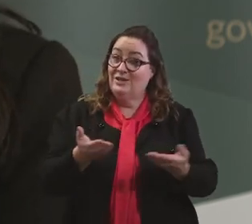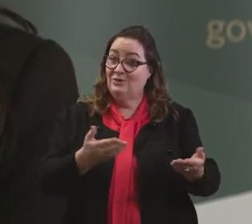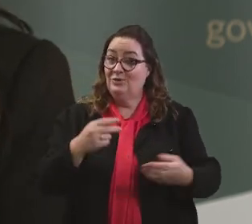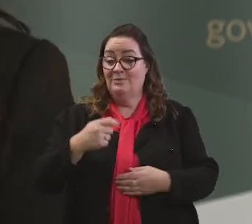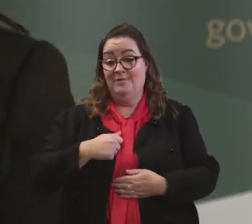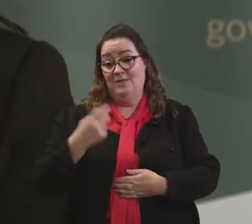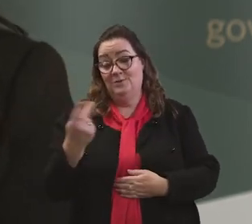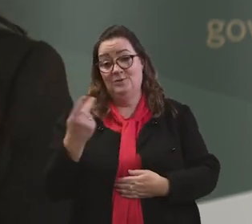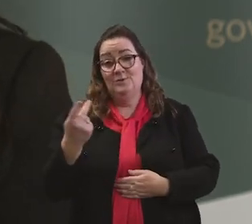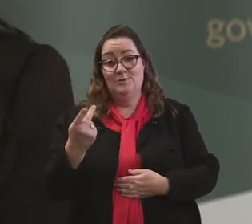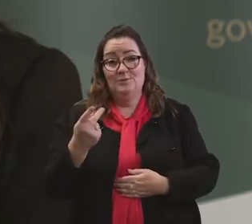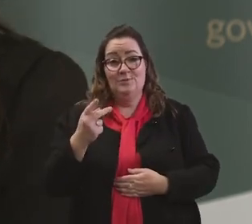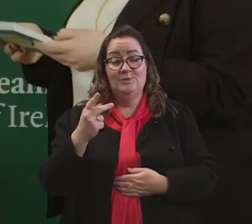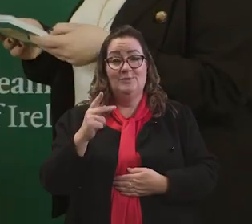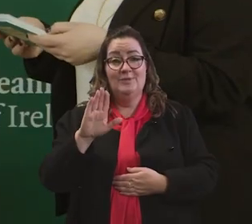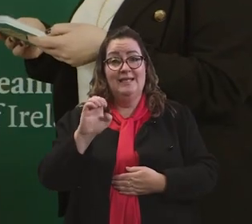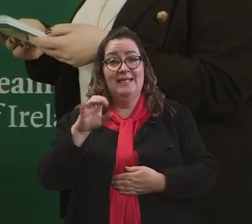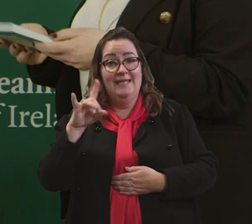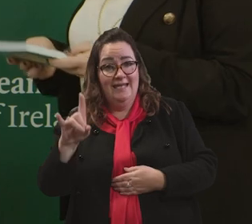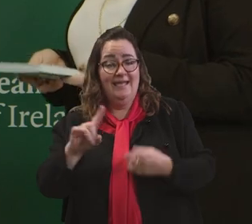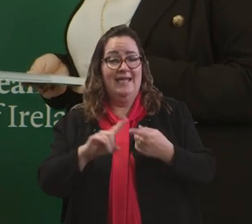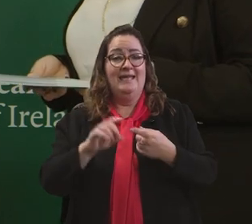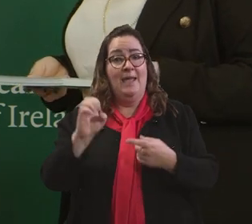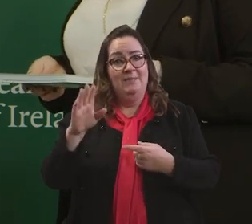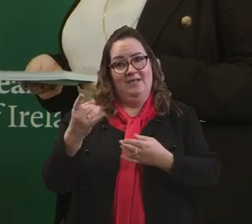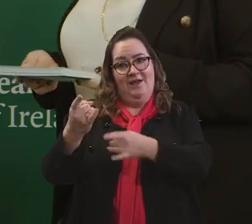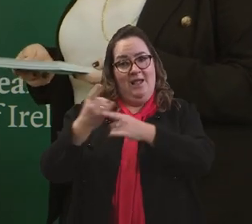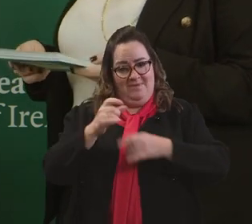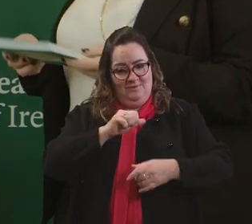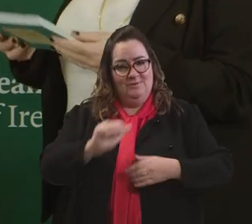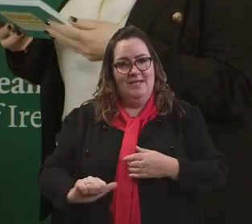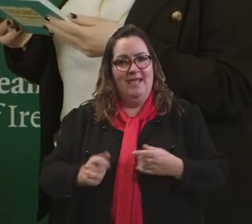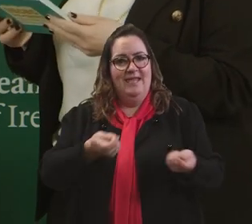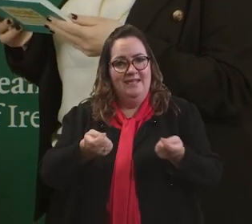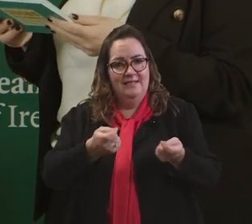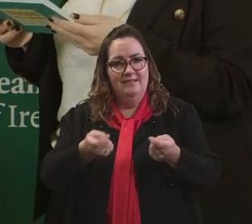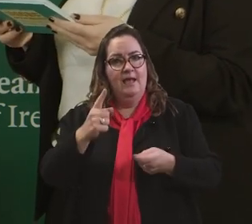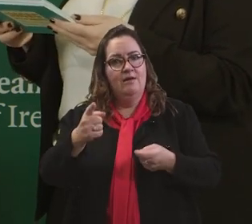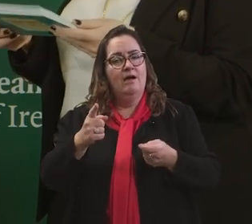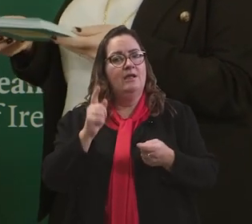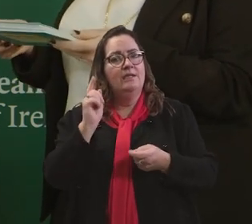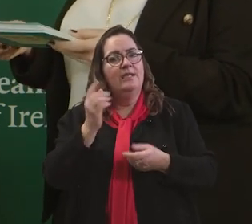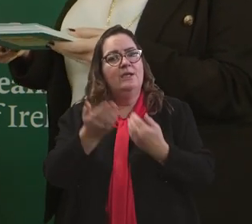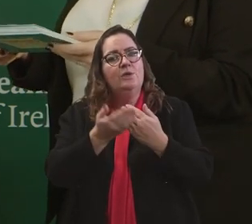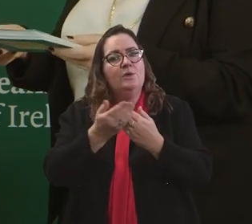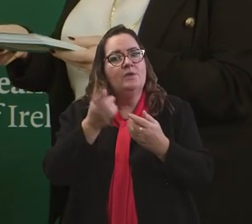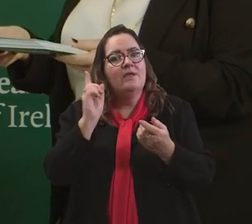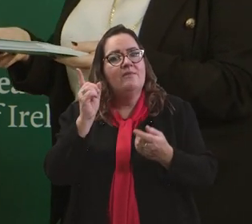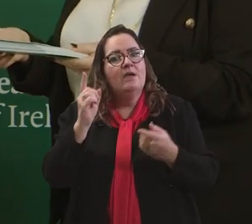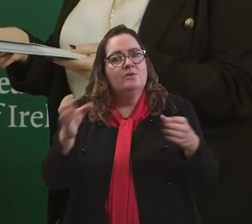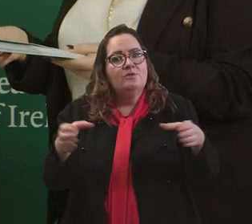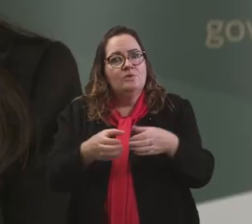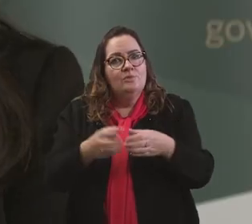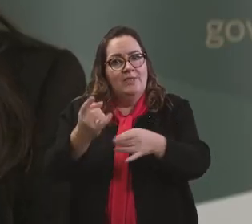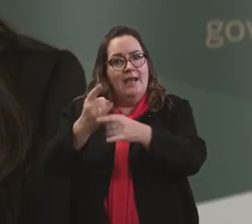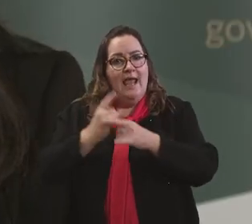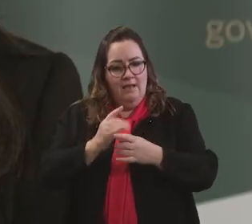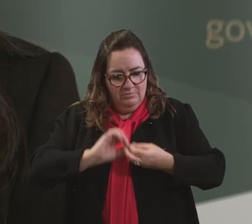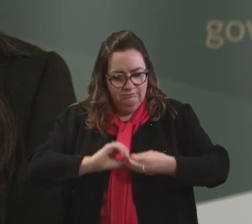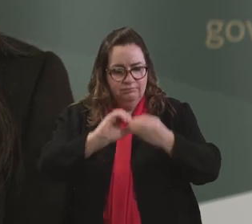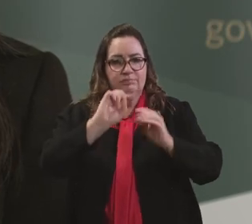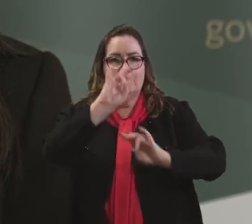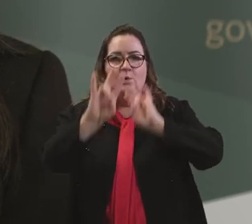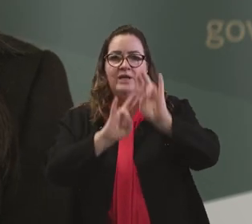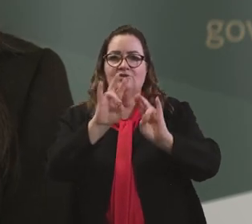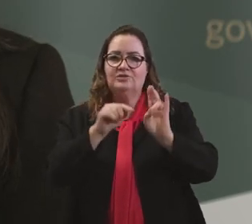today, Leah and Ebony. Welcome. Leah and Ebony are on the Youth Advisory Group who helped design this consultation, and they're here